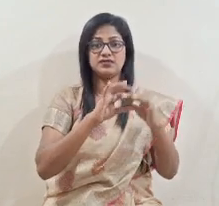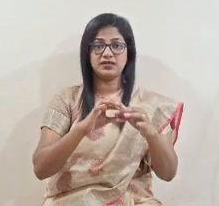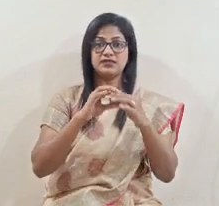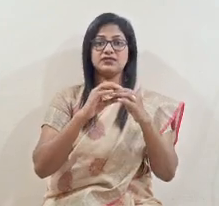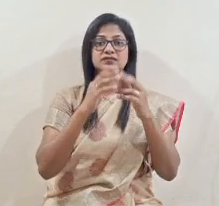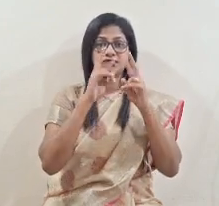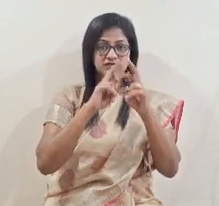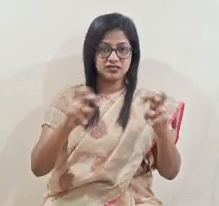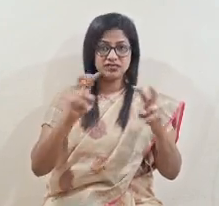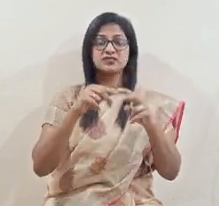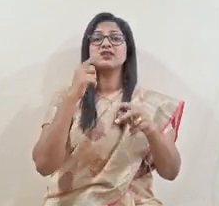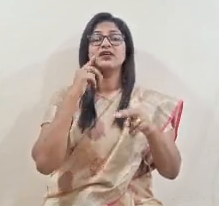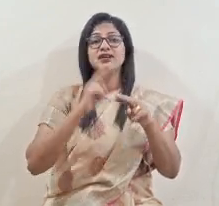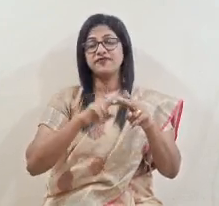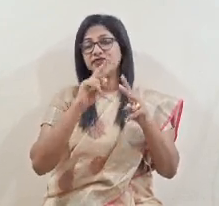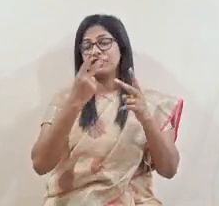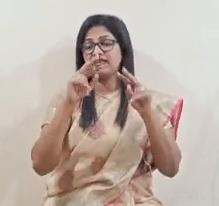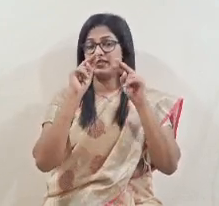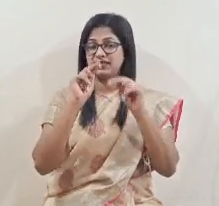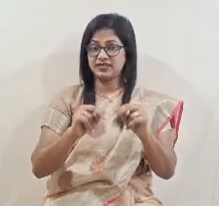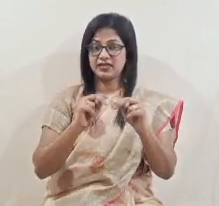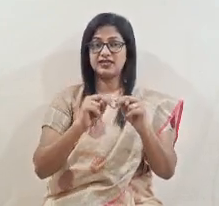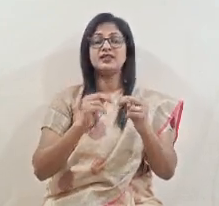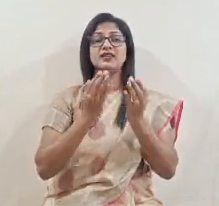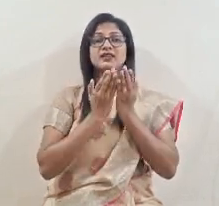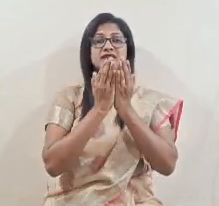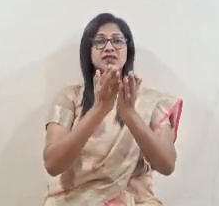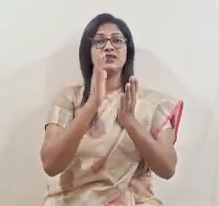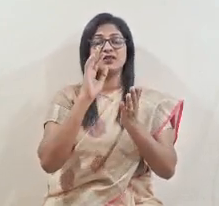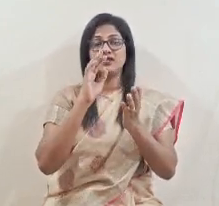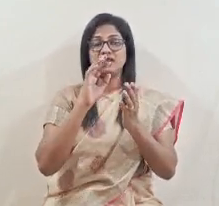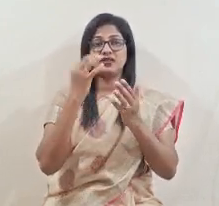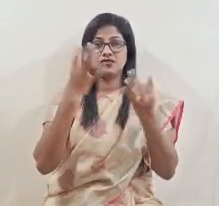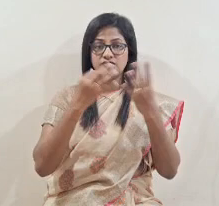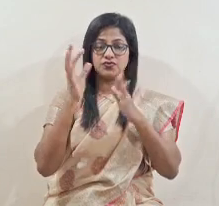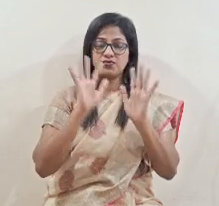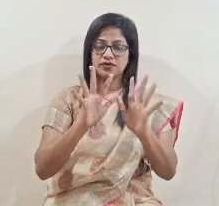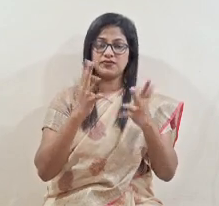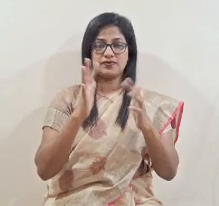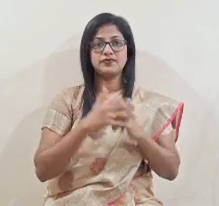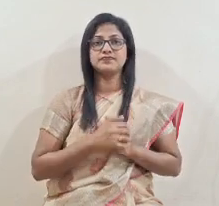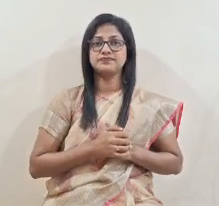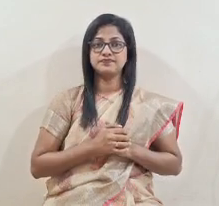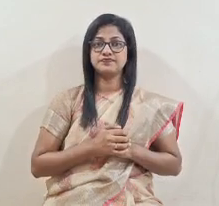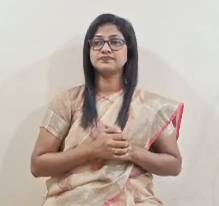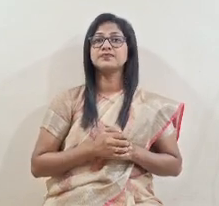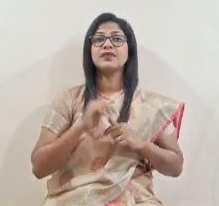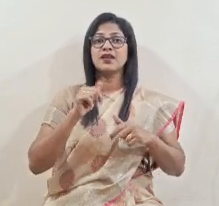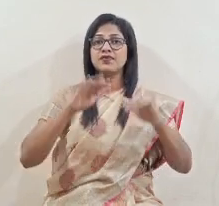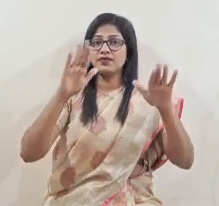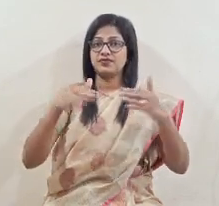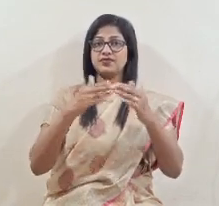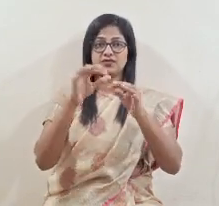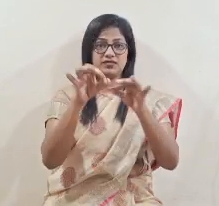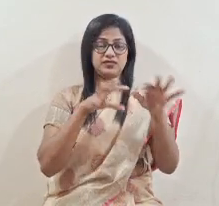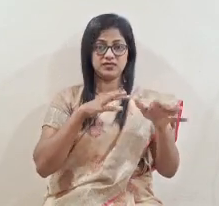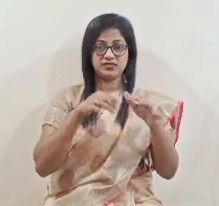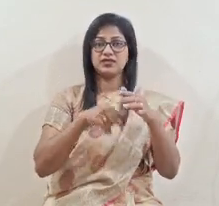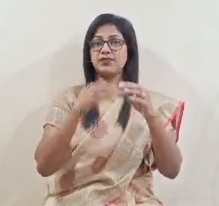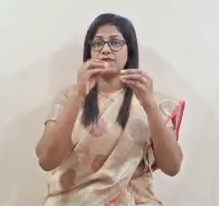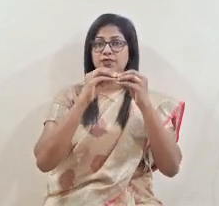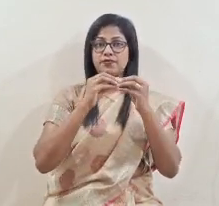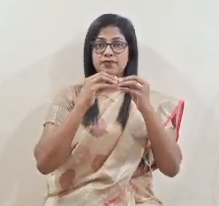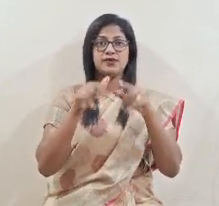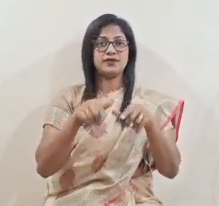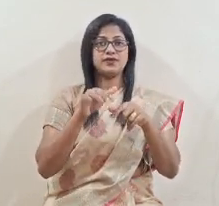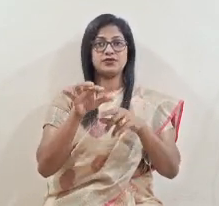be studied, and if there is a requirement of new vessels or not. Coming to the introduction of the city, so the selected